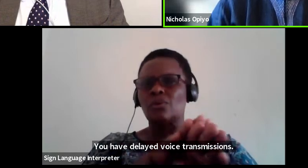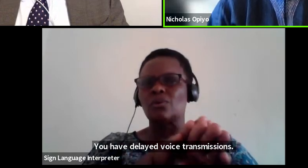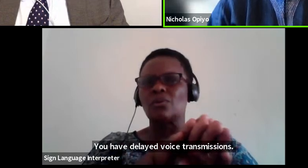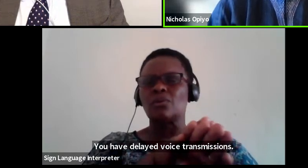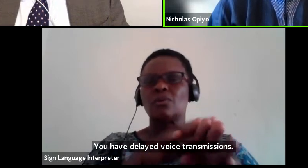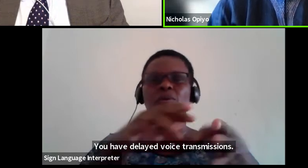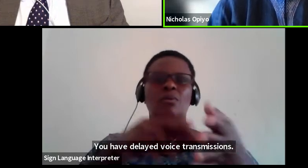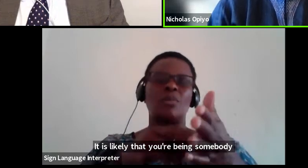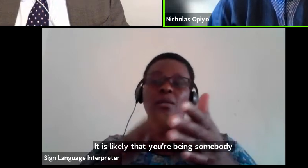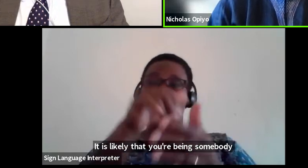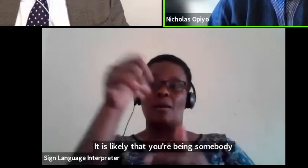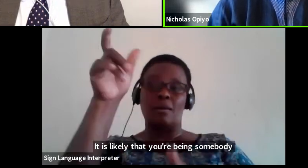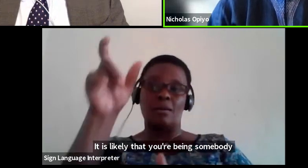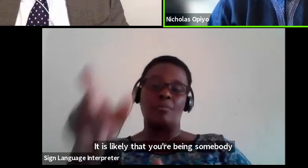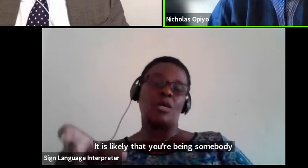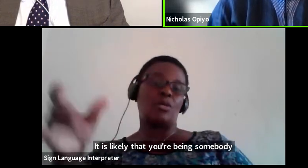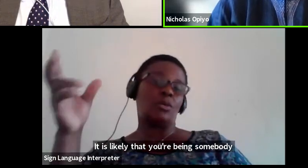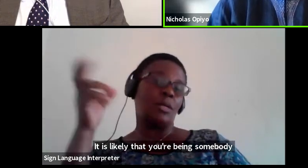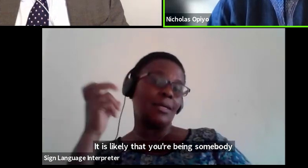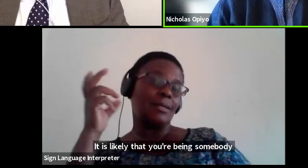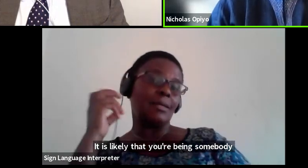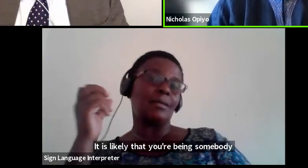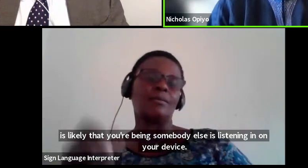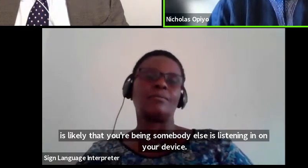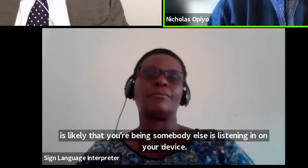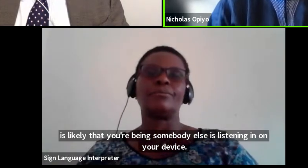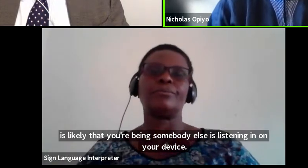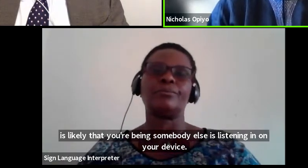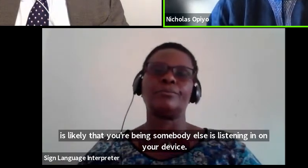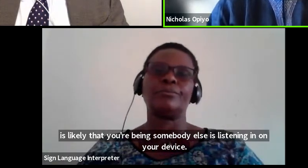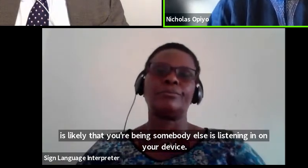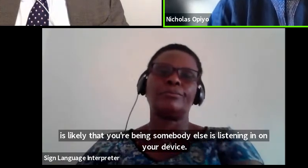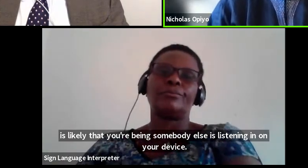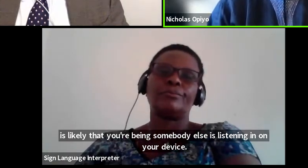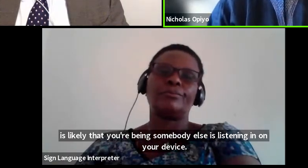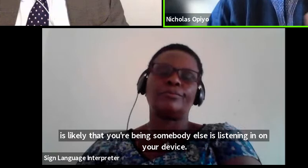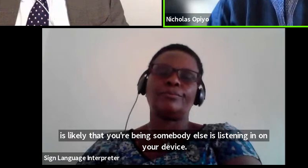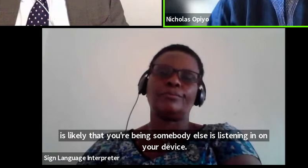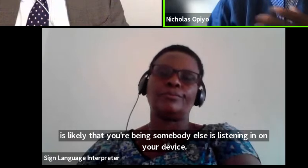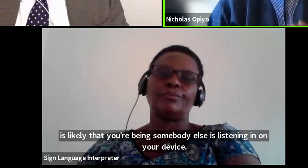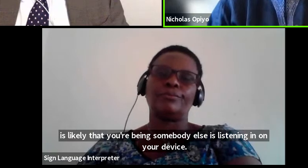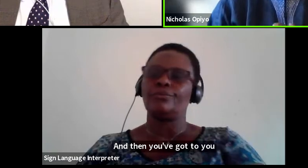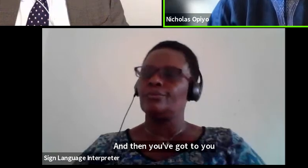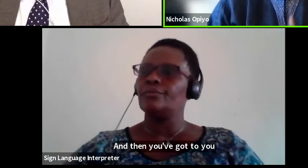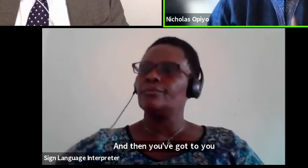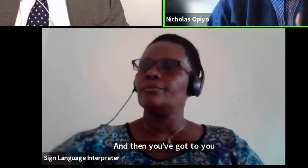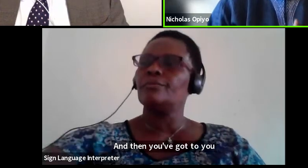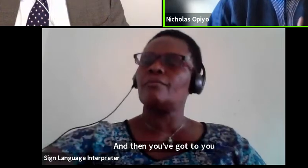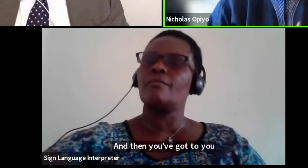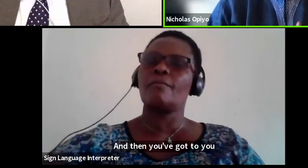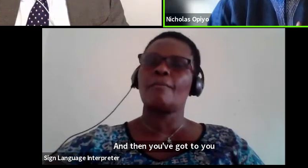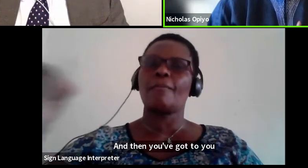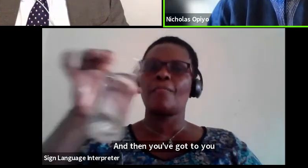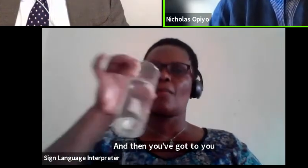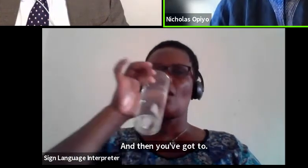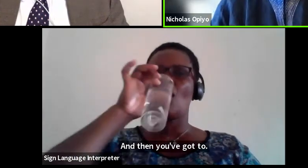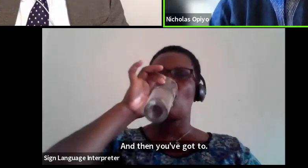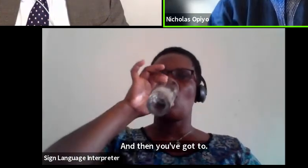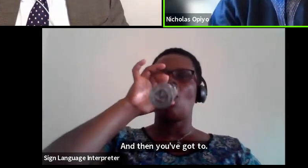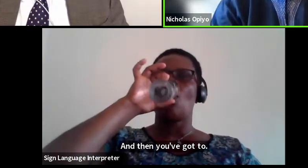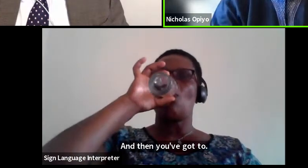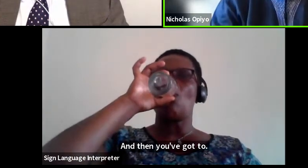somebody else is listening in on your device. And you've got to, you have to be alert to these kind of things. I